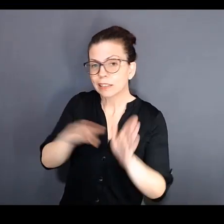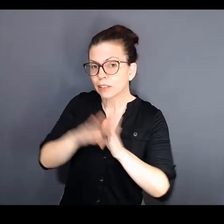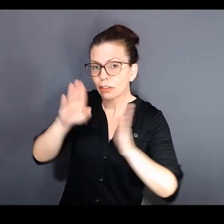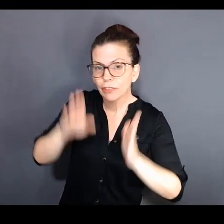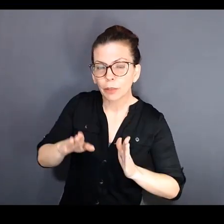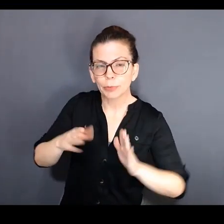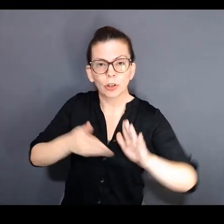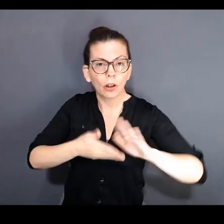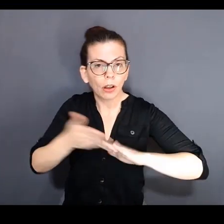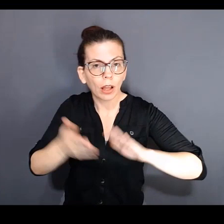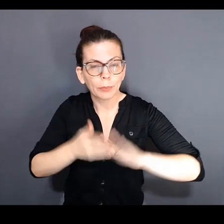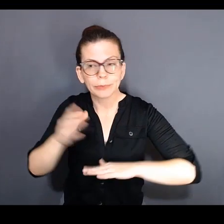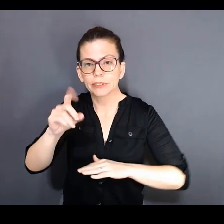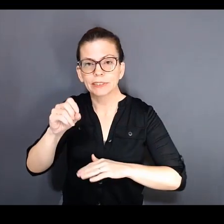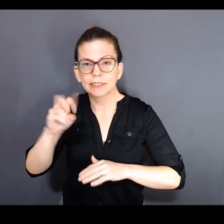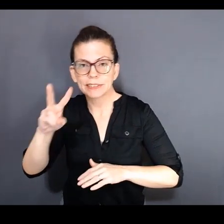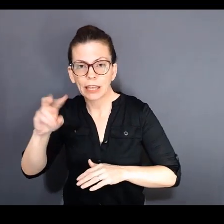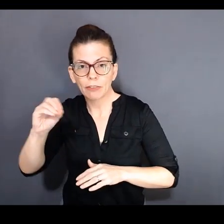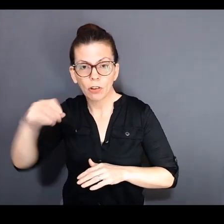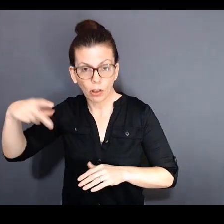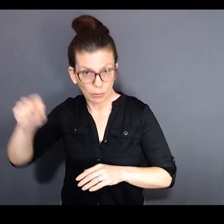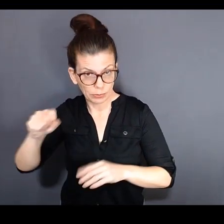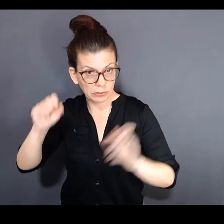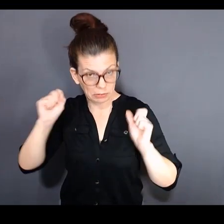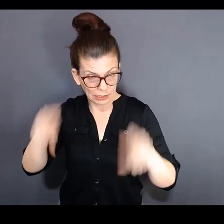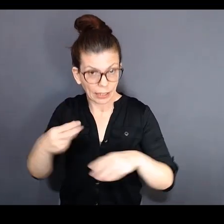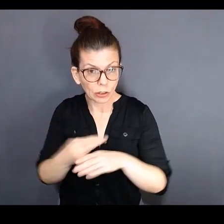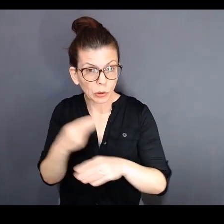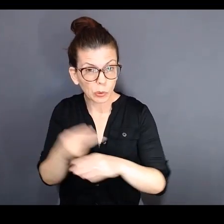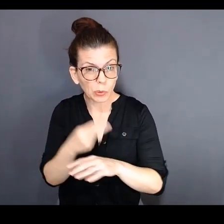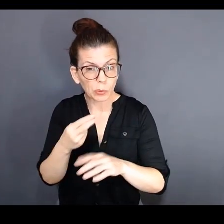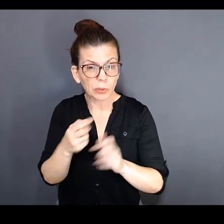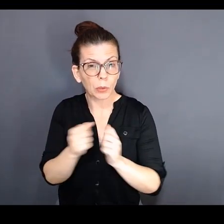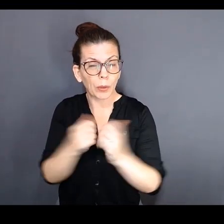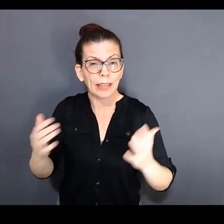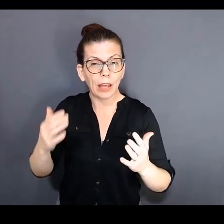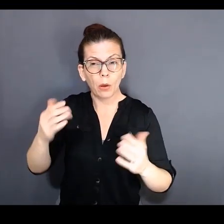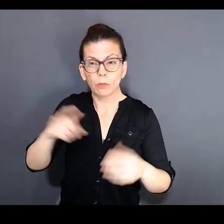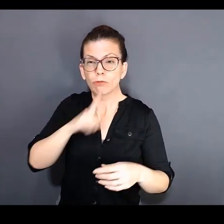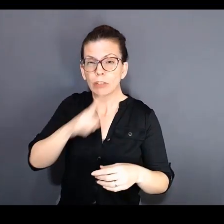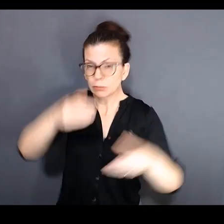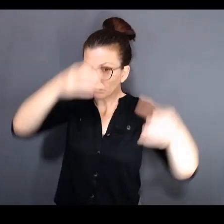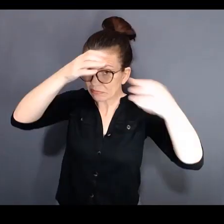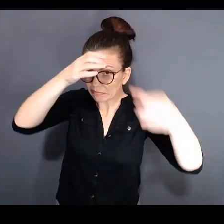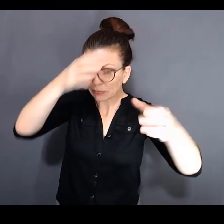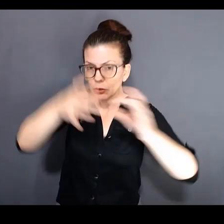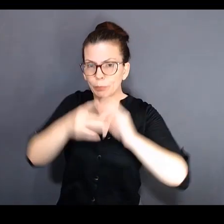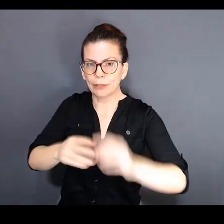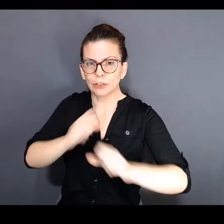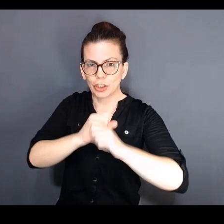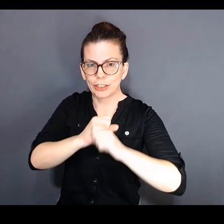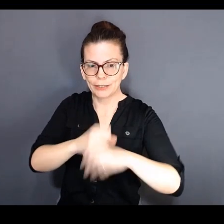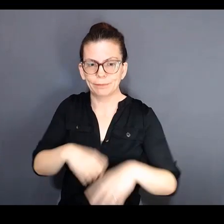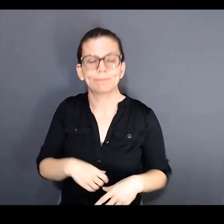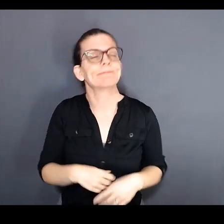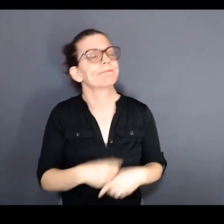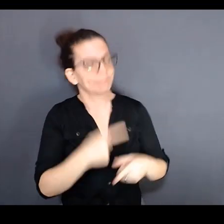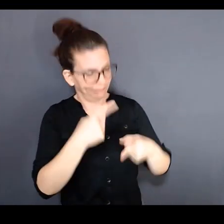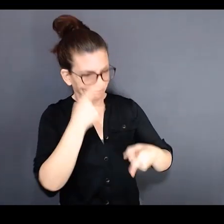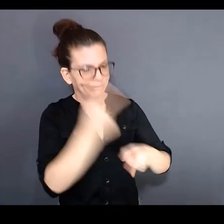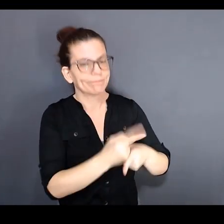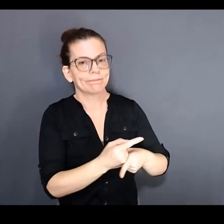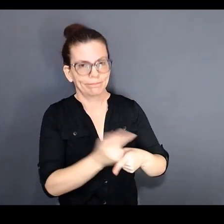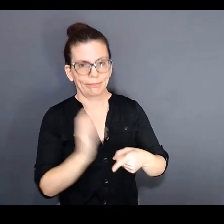any developer operations, DevOps team is going to be able to use this without knowing much about security? That's exactly.